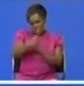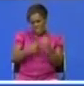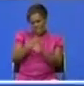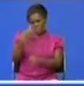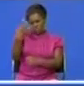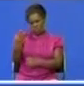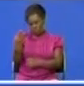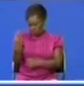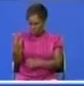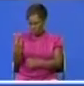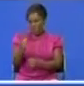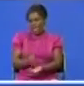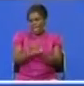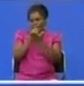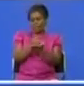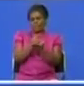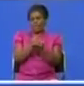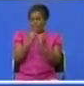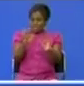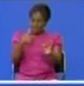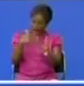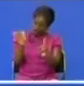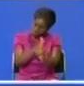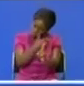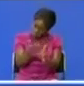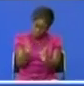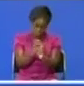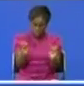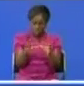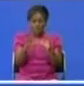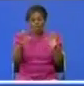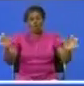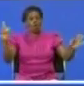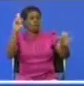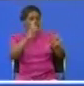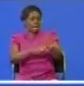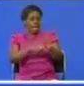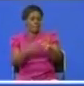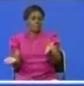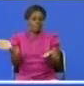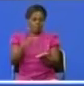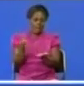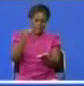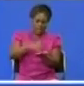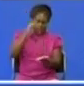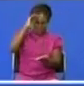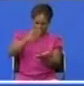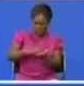recovery program. If we didn't have these incentives, we will take longer to recover. I believe by